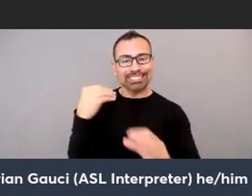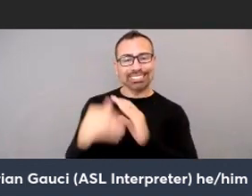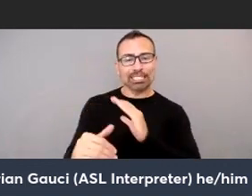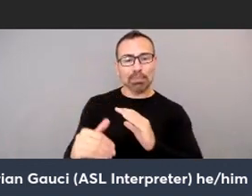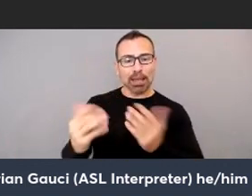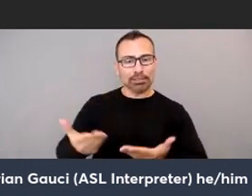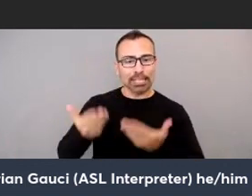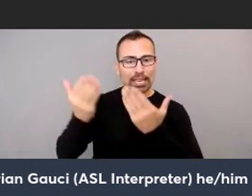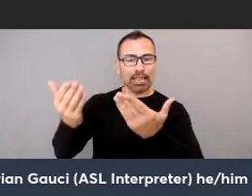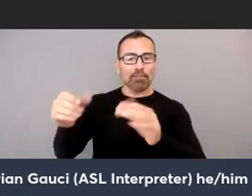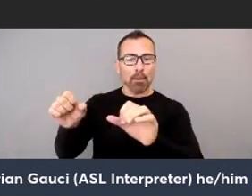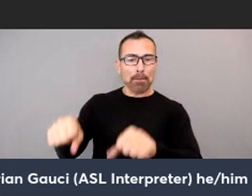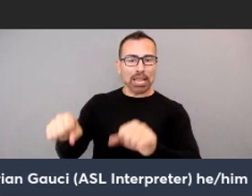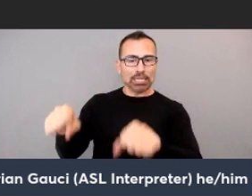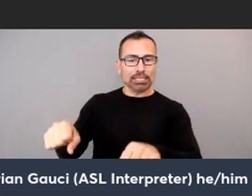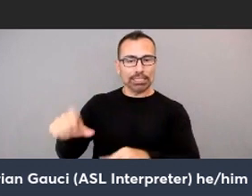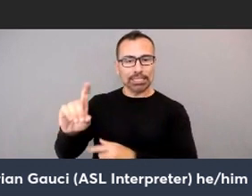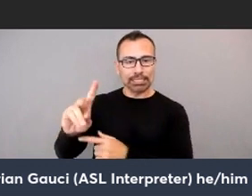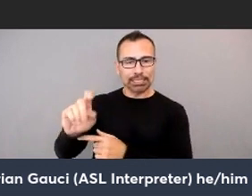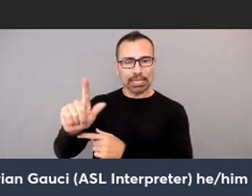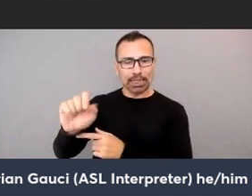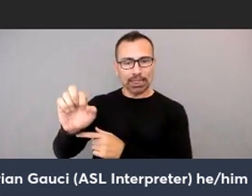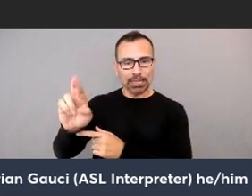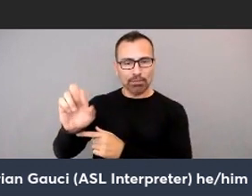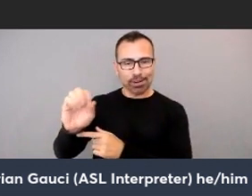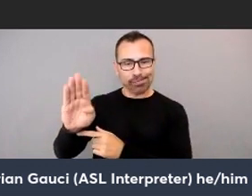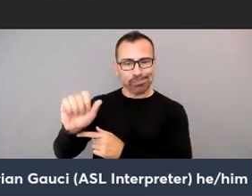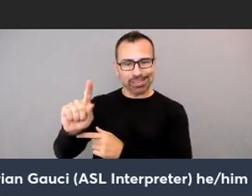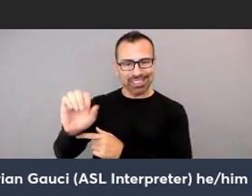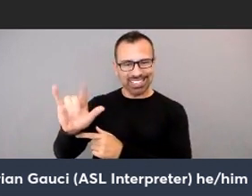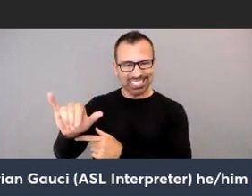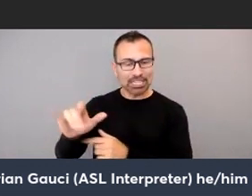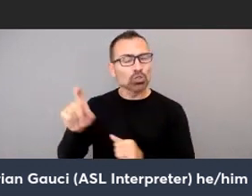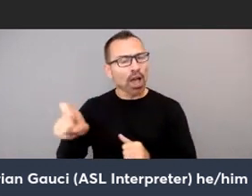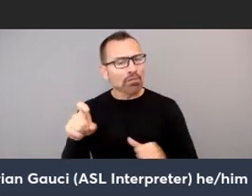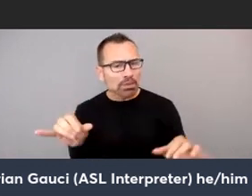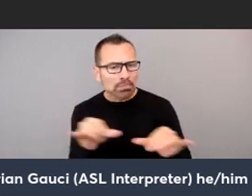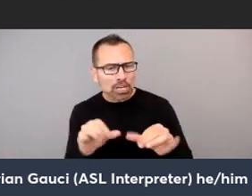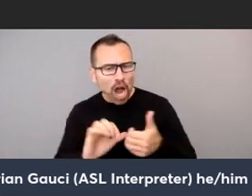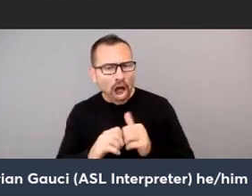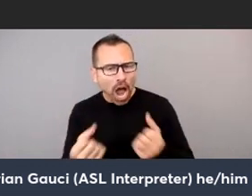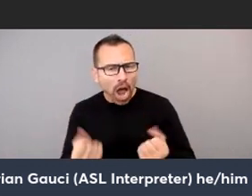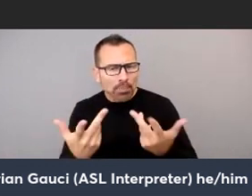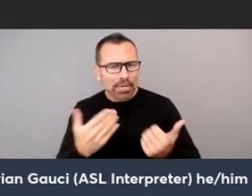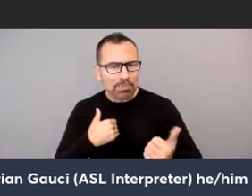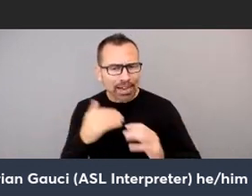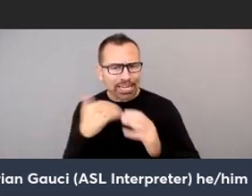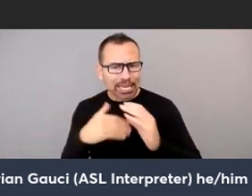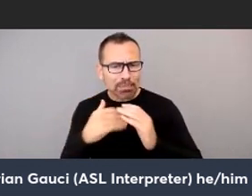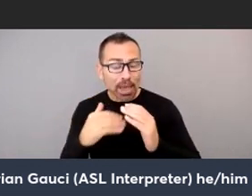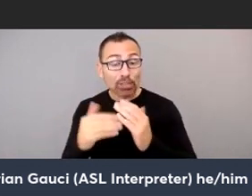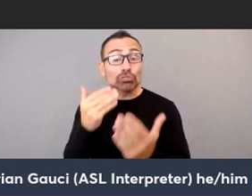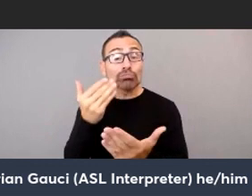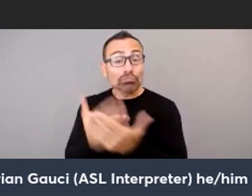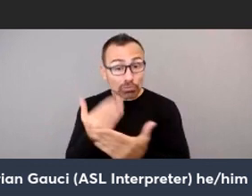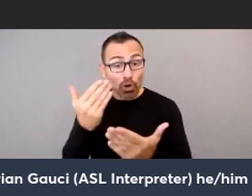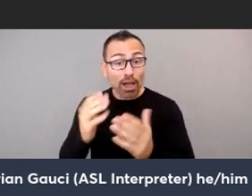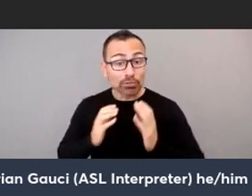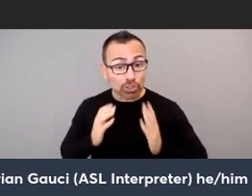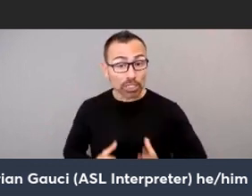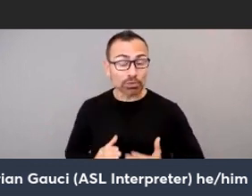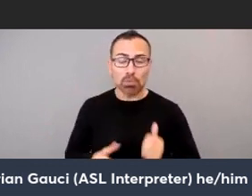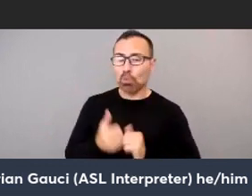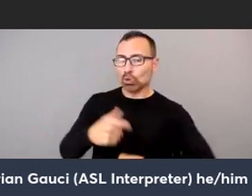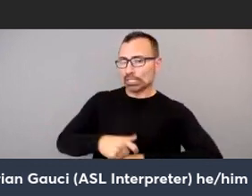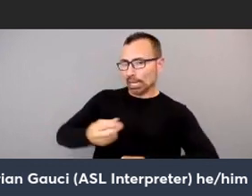measure how many of my emails are actually getting through to my customers? Usually it's very high, but you need to be aware of it. You need to monitor it. You need to